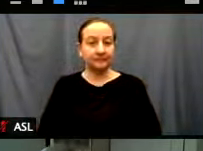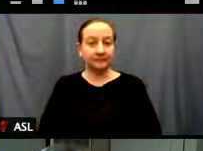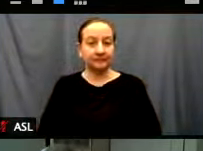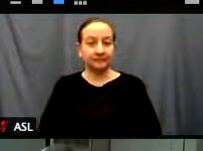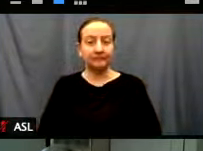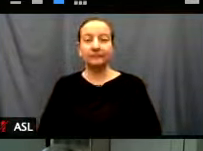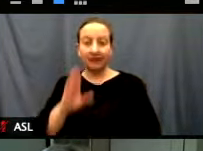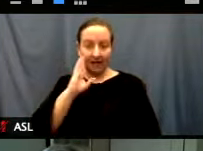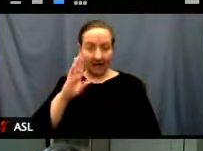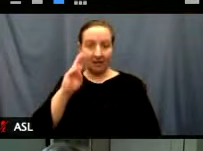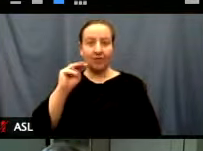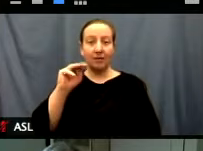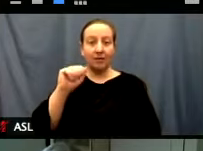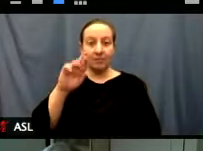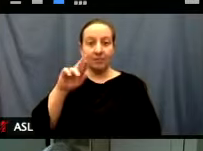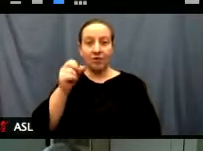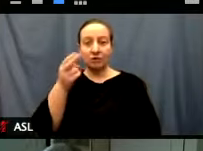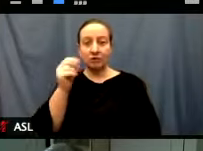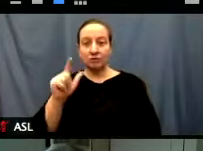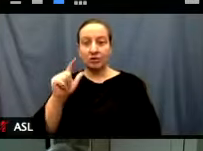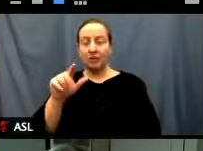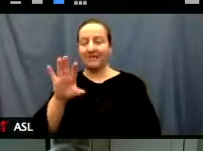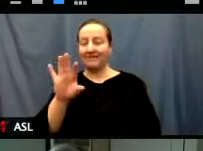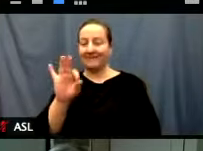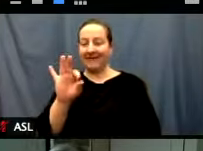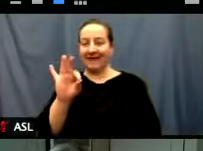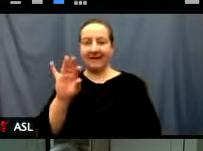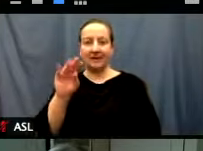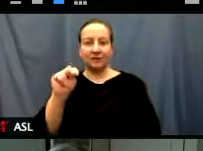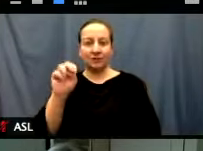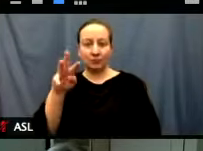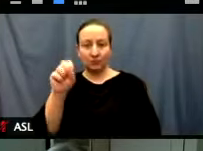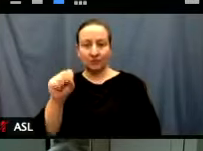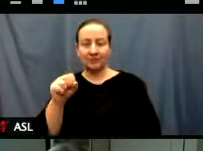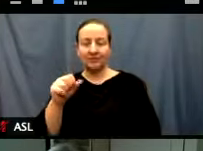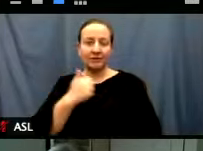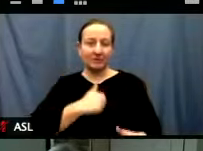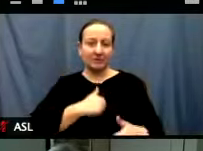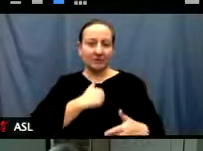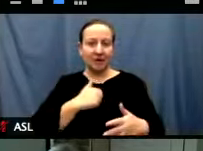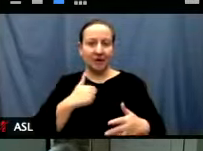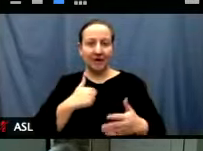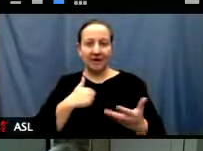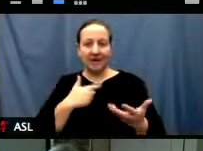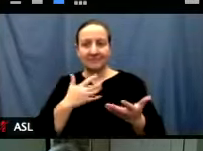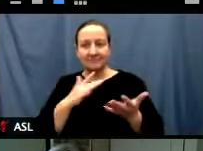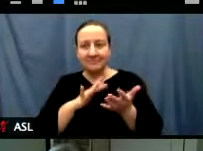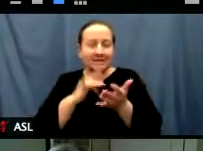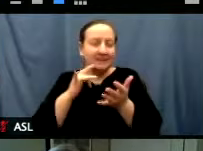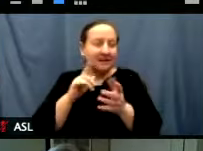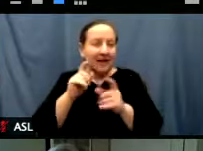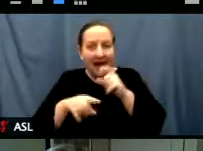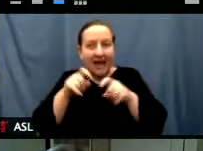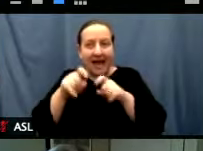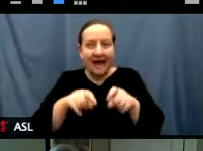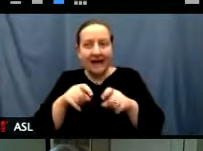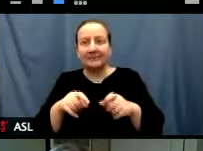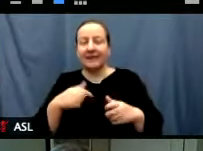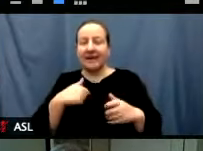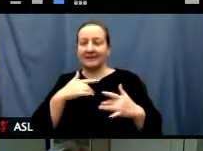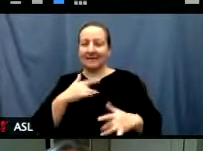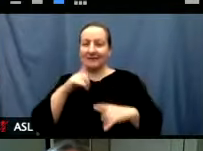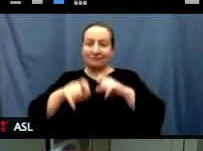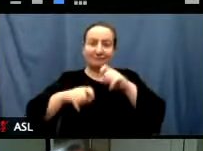Hey, it's Marshall Zellinger at 9 News. Forgive me for taking advantage of being able to ask multiple questions. I'm kind of the frequently asked questions